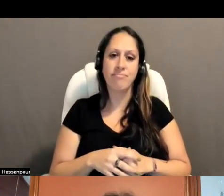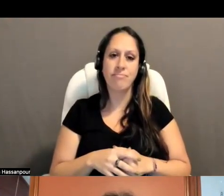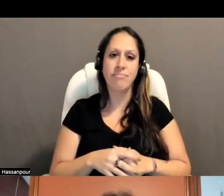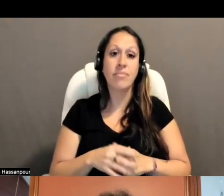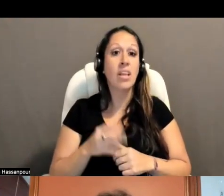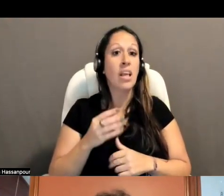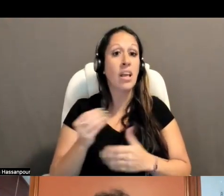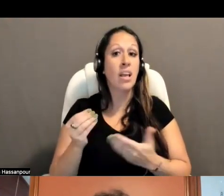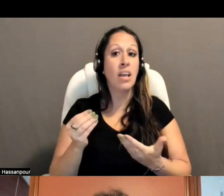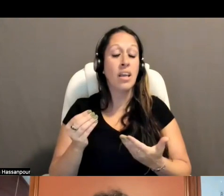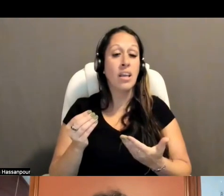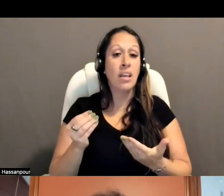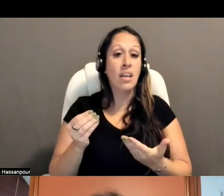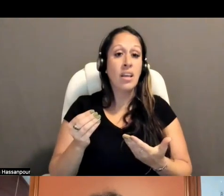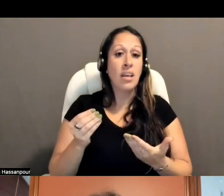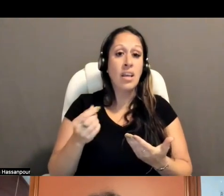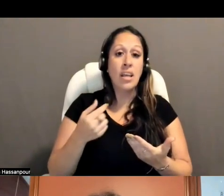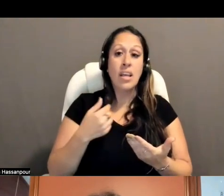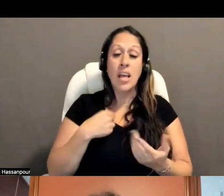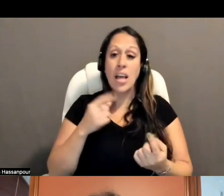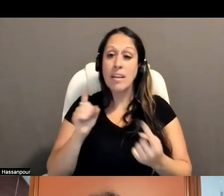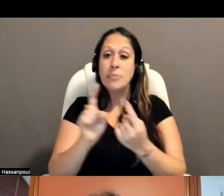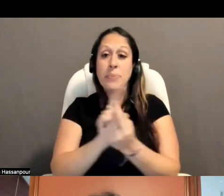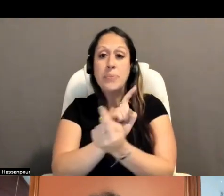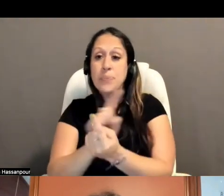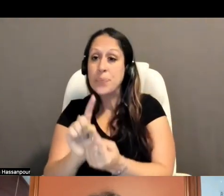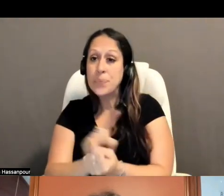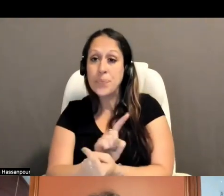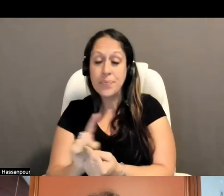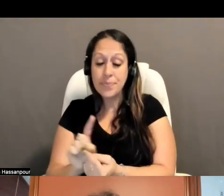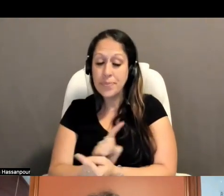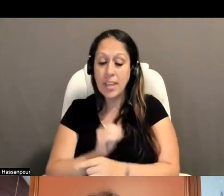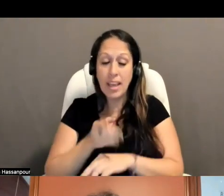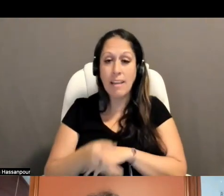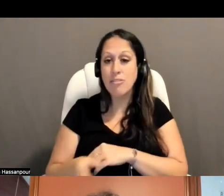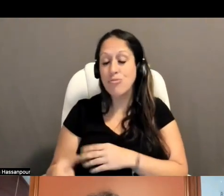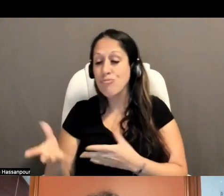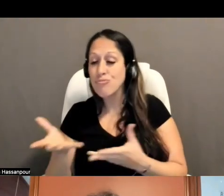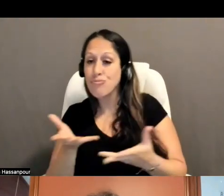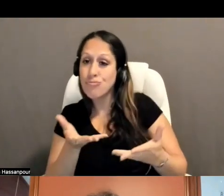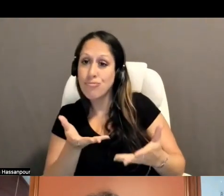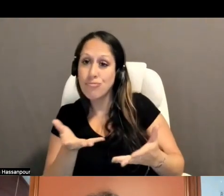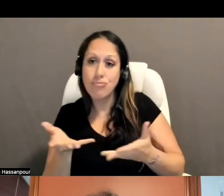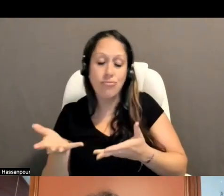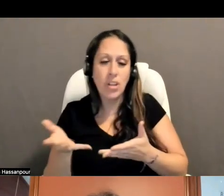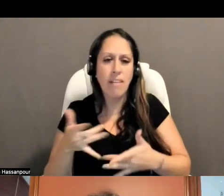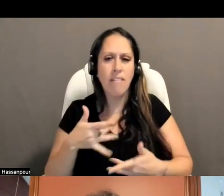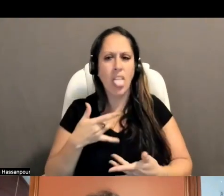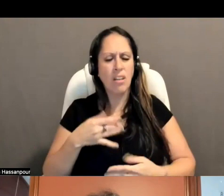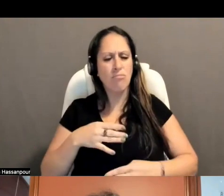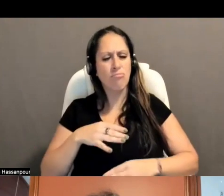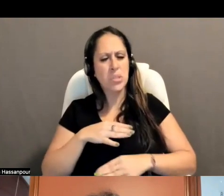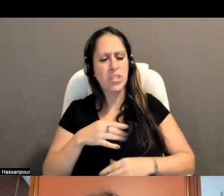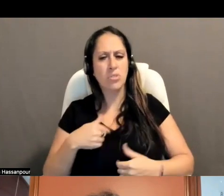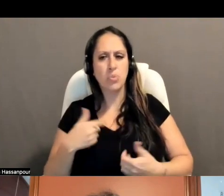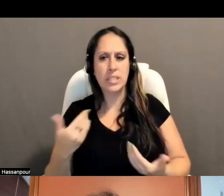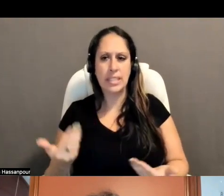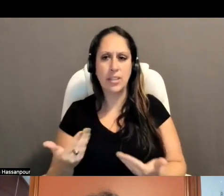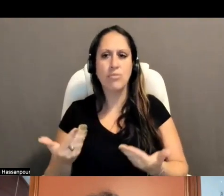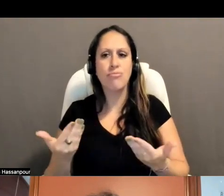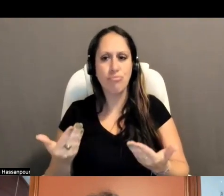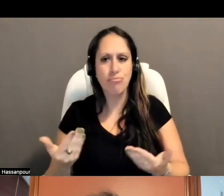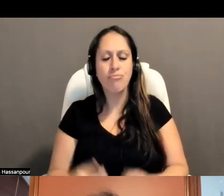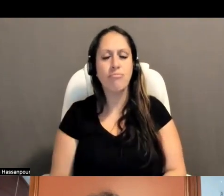And they, I go up and meet the folks afterwards, and they seem very appreciative that we're here.